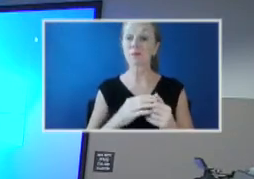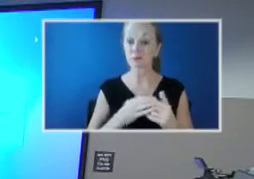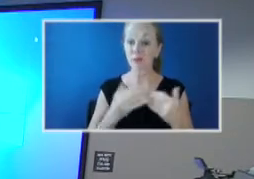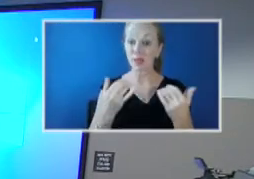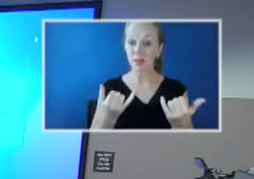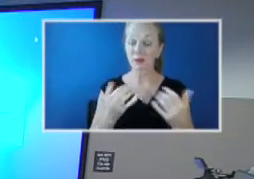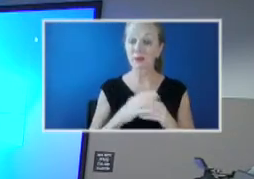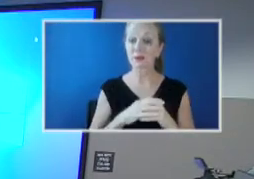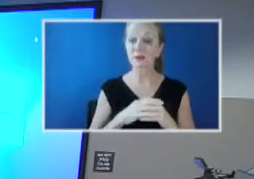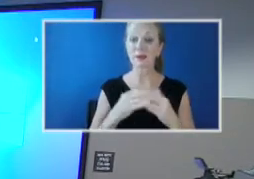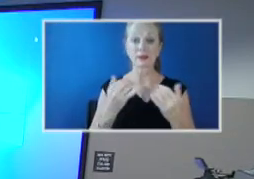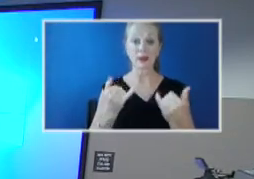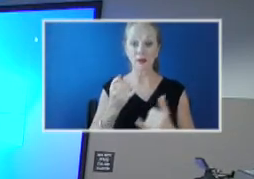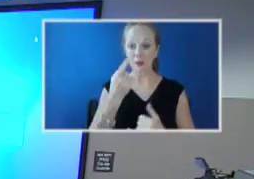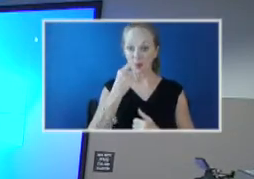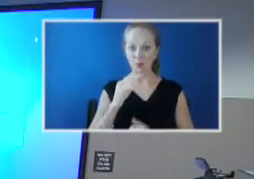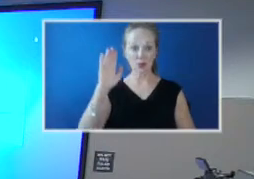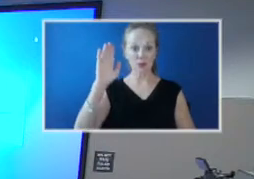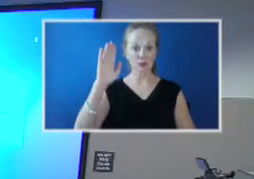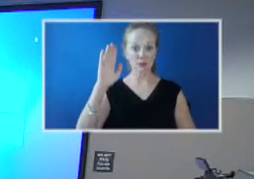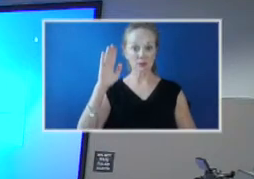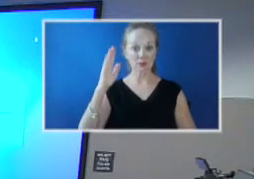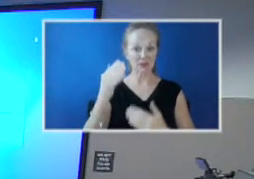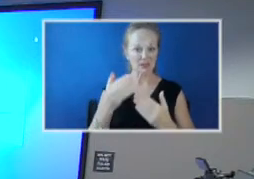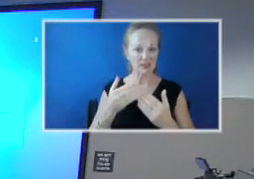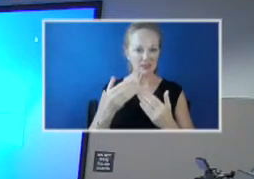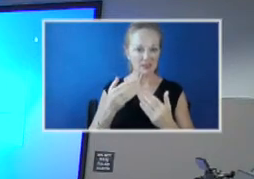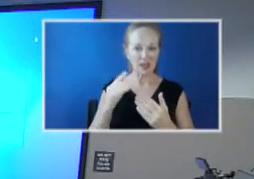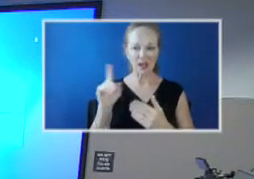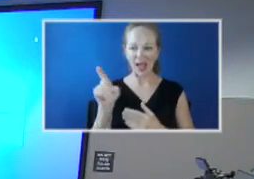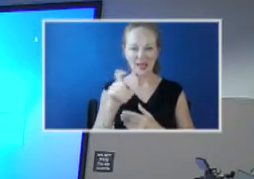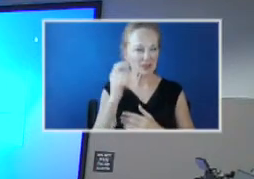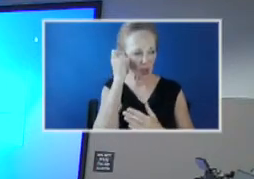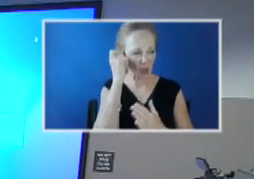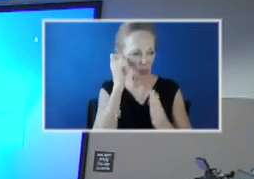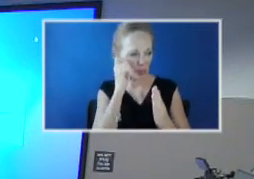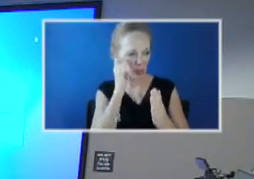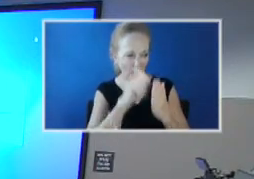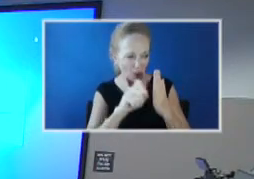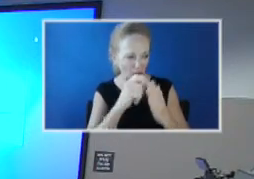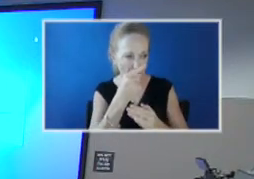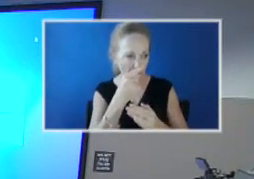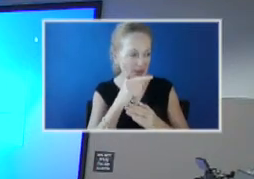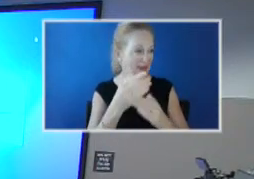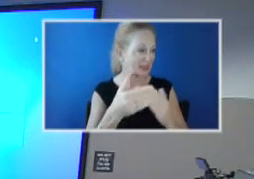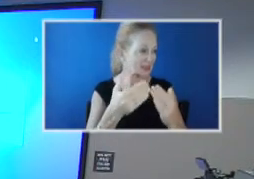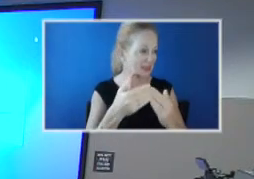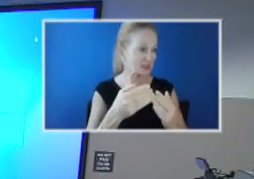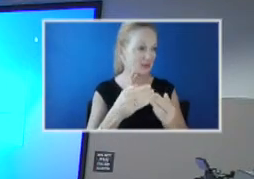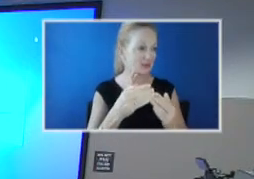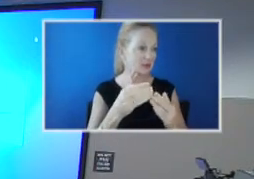your hand, is that easier? I want to ask the clerk, is it easier for us to have our names raised today?